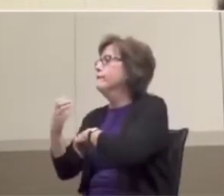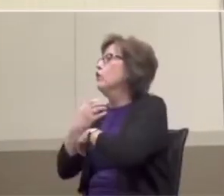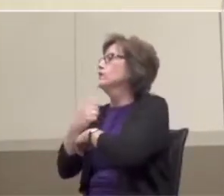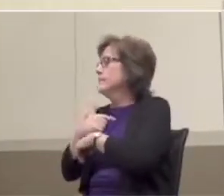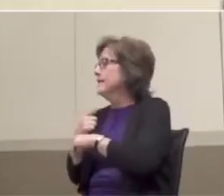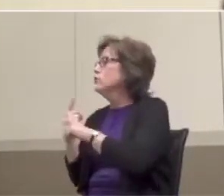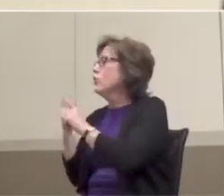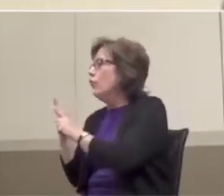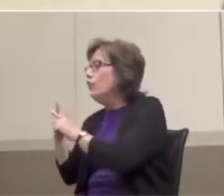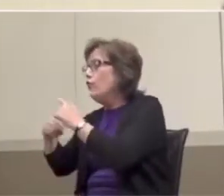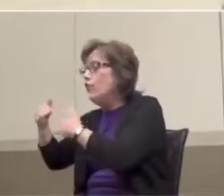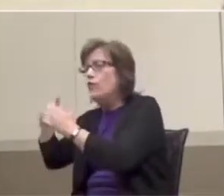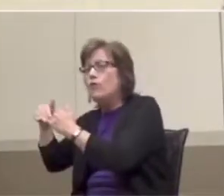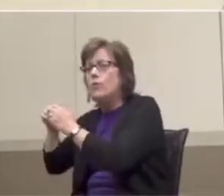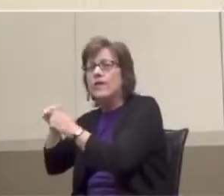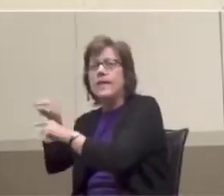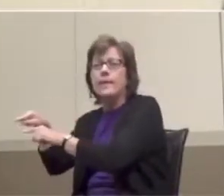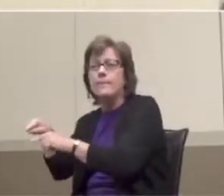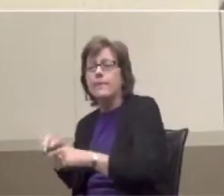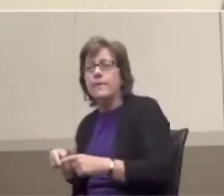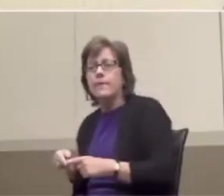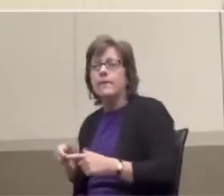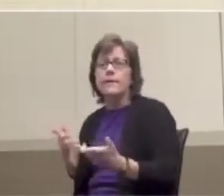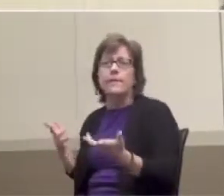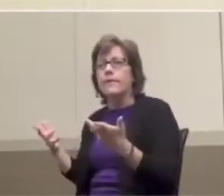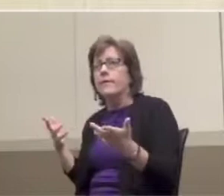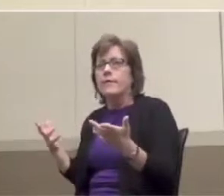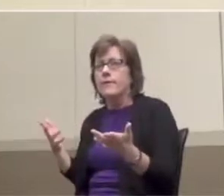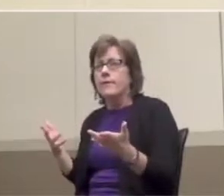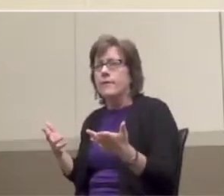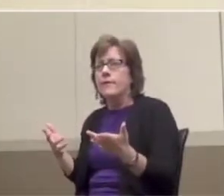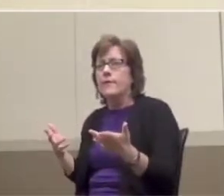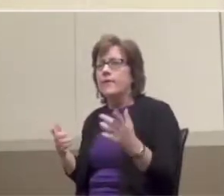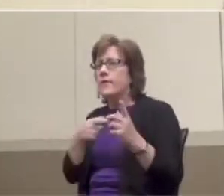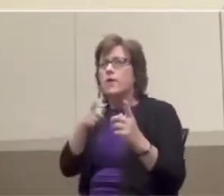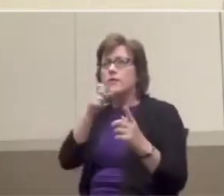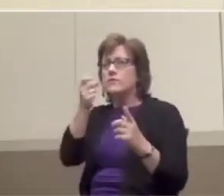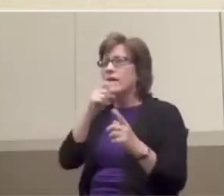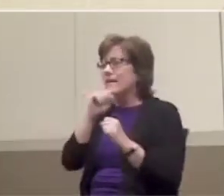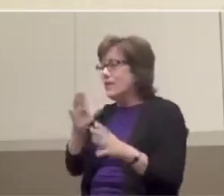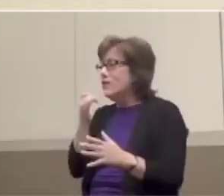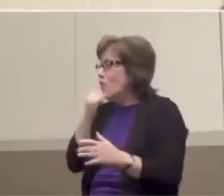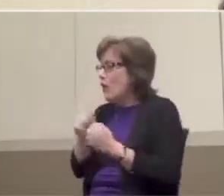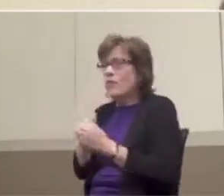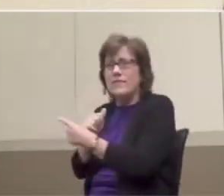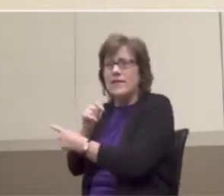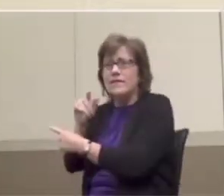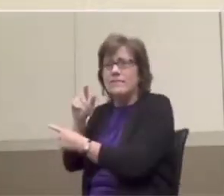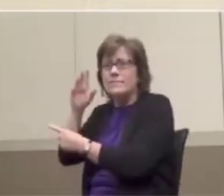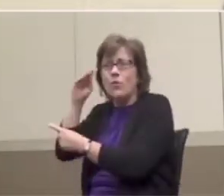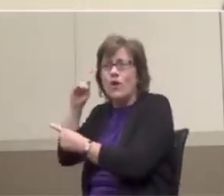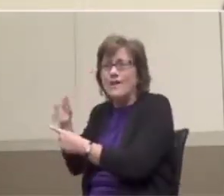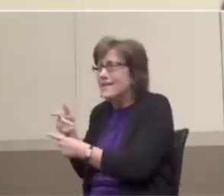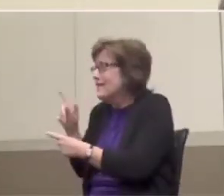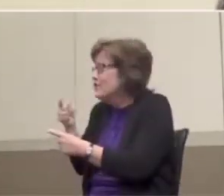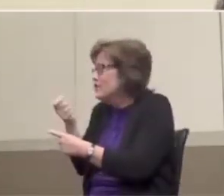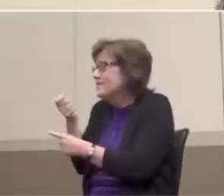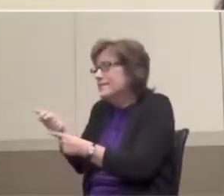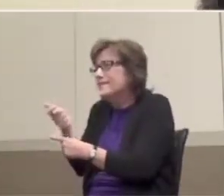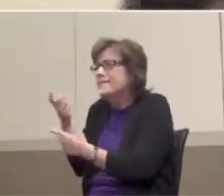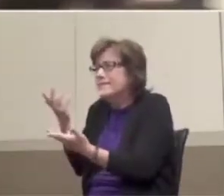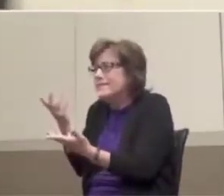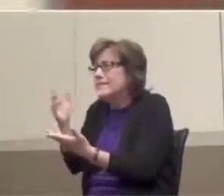understand in the terms of, there's nothing wrong with Timmy, it's just this little issue. And the risks